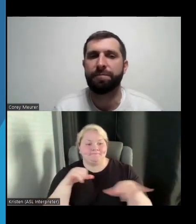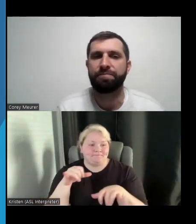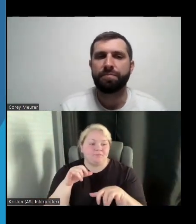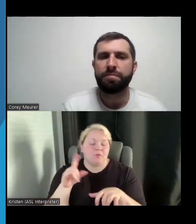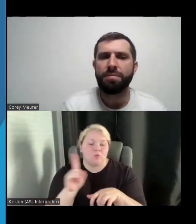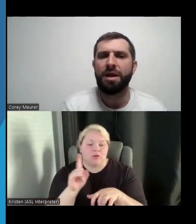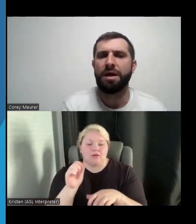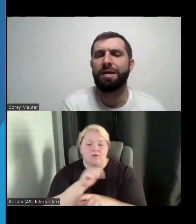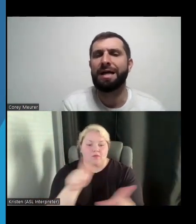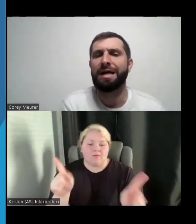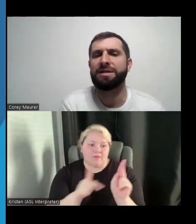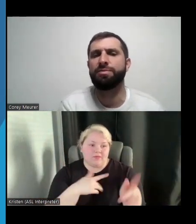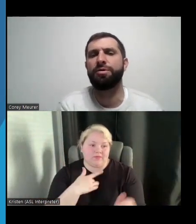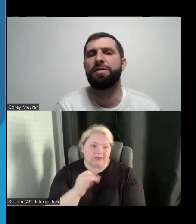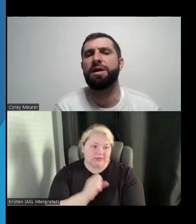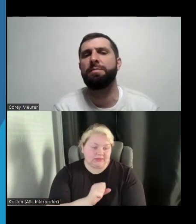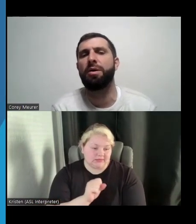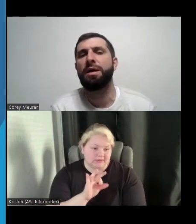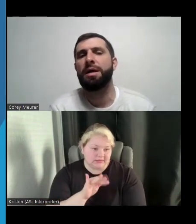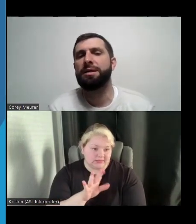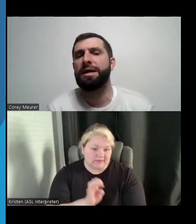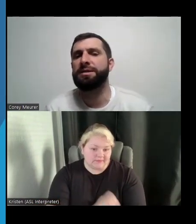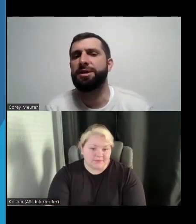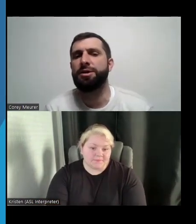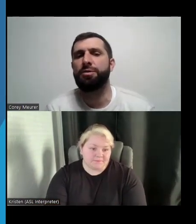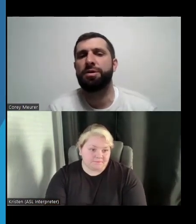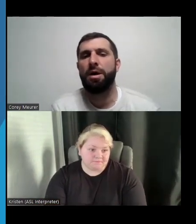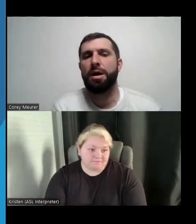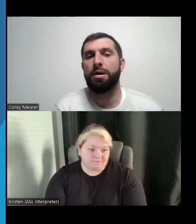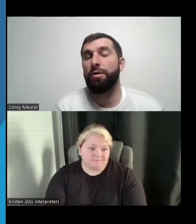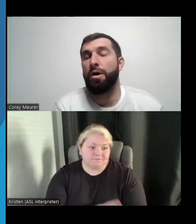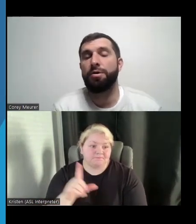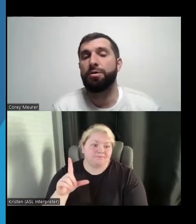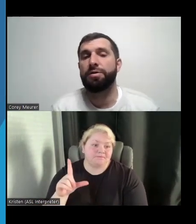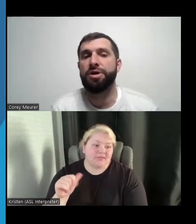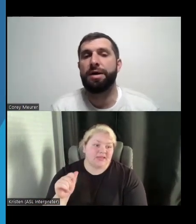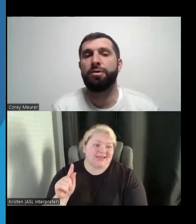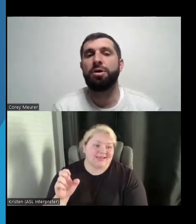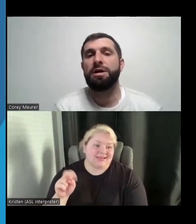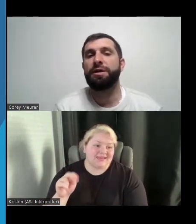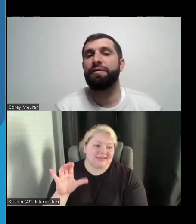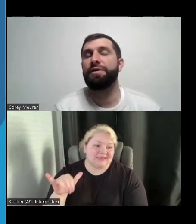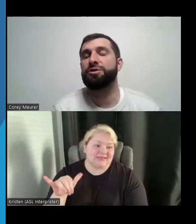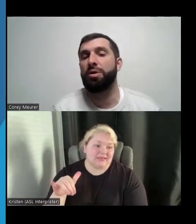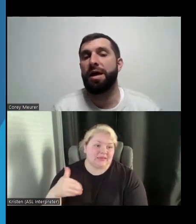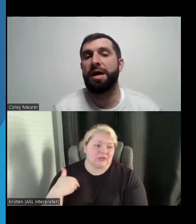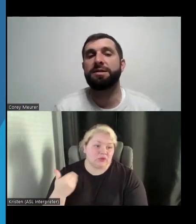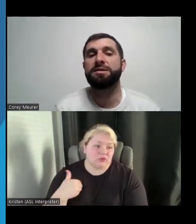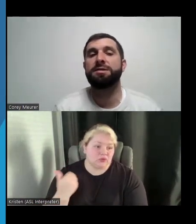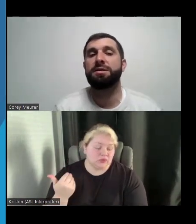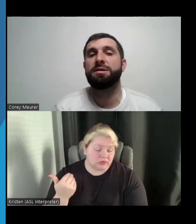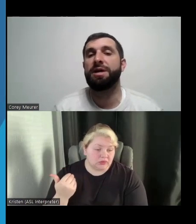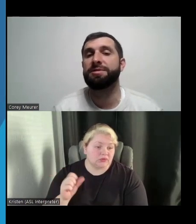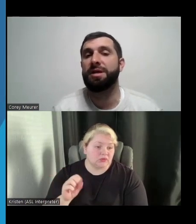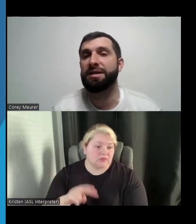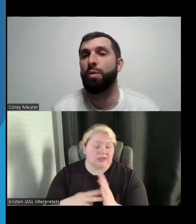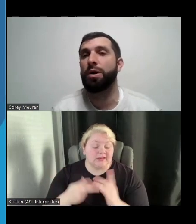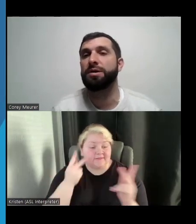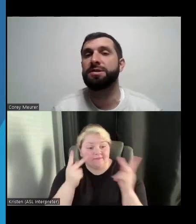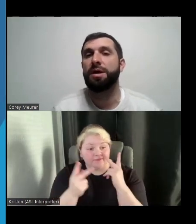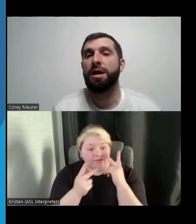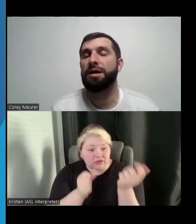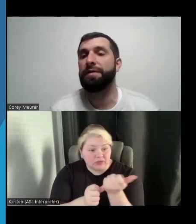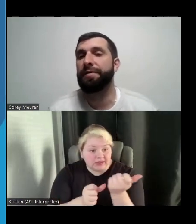safe? And the last one, really thinking about latency youth, or all youth in general, different visual aids, sometimes